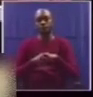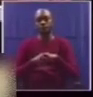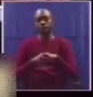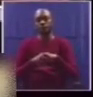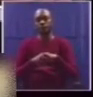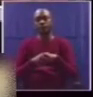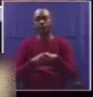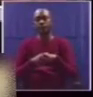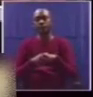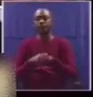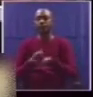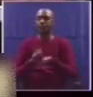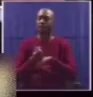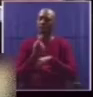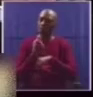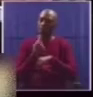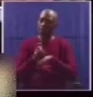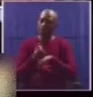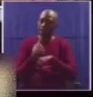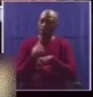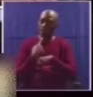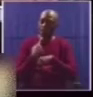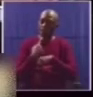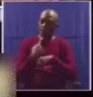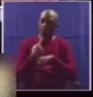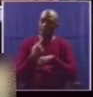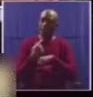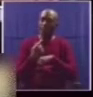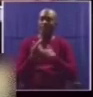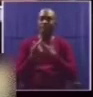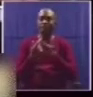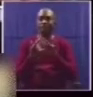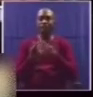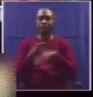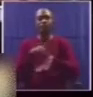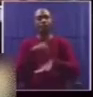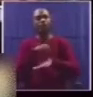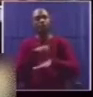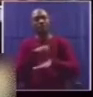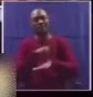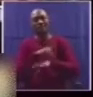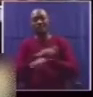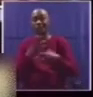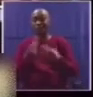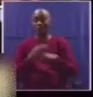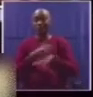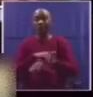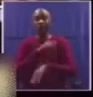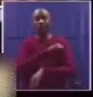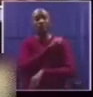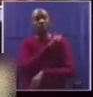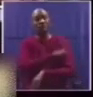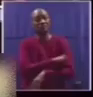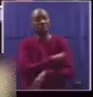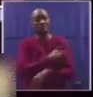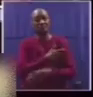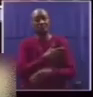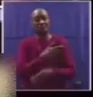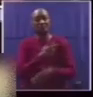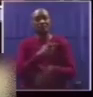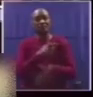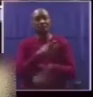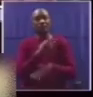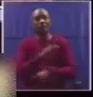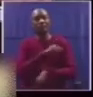medical professional, abekho nje odokotela. Sinesibhedlela nje thina kwaqeze